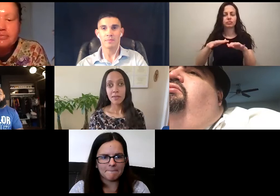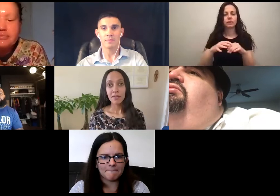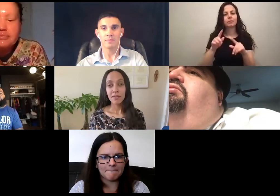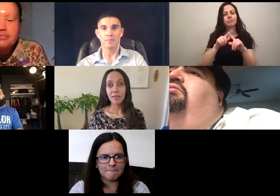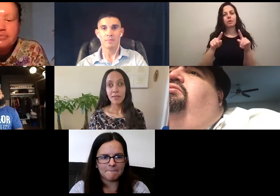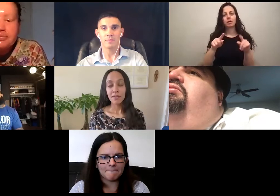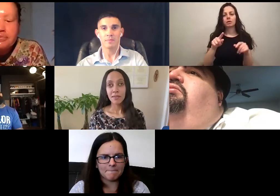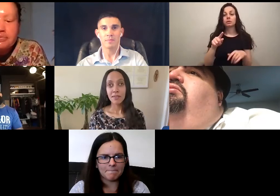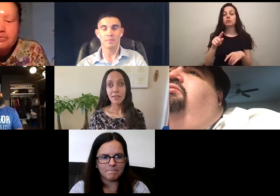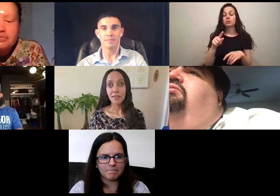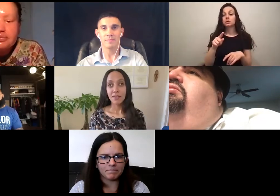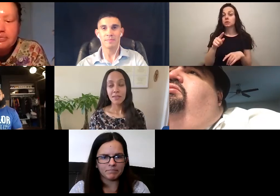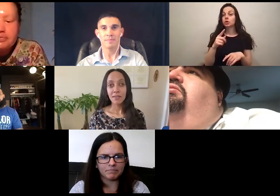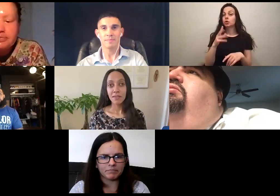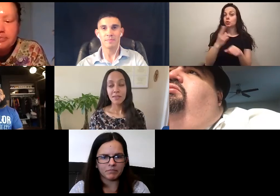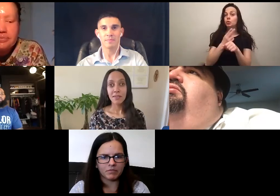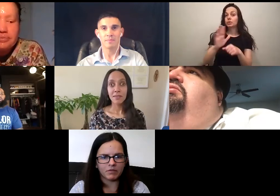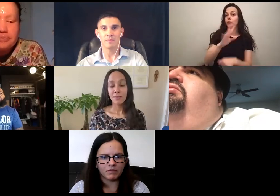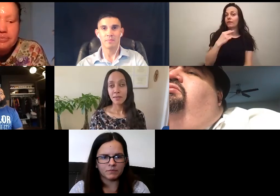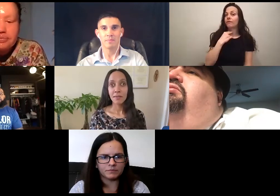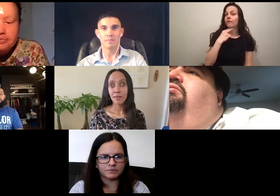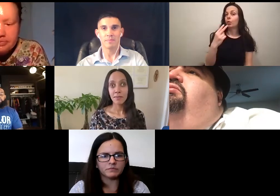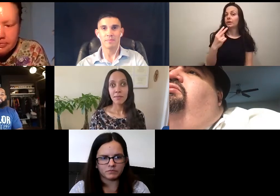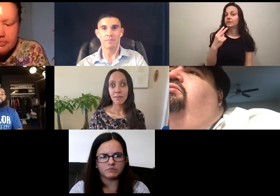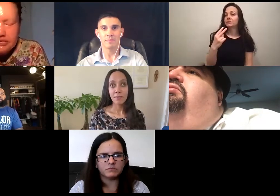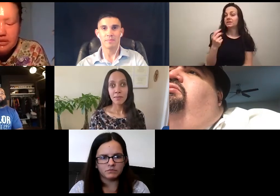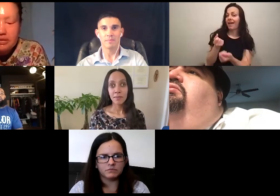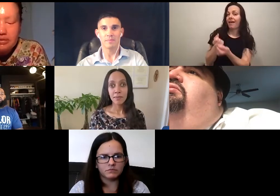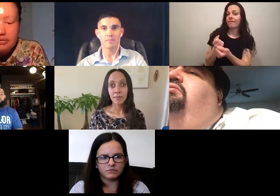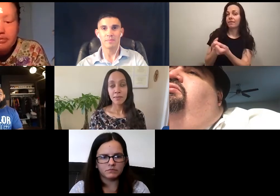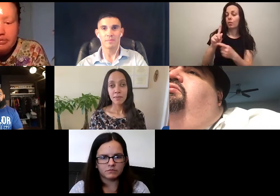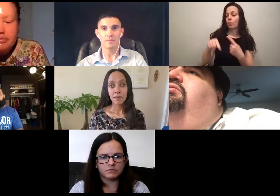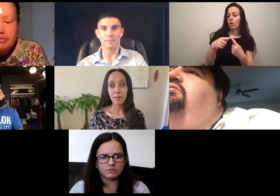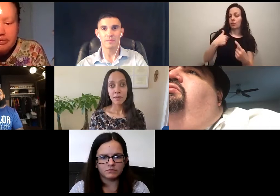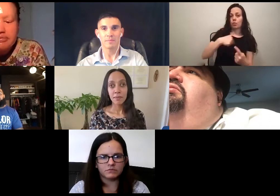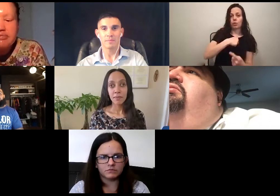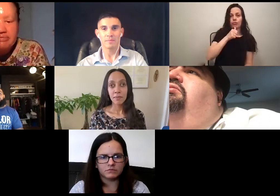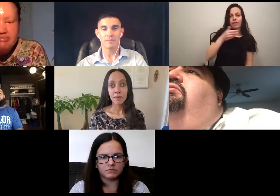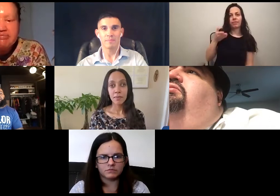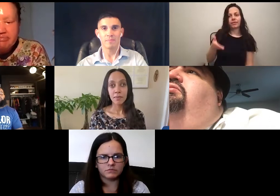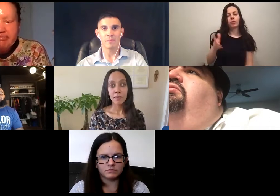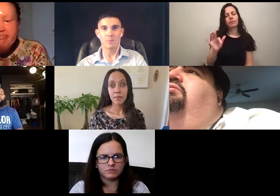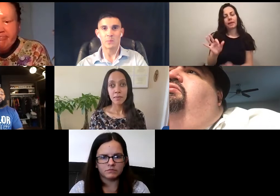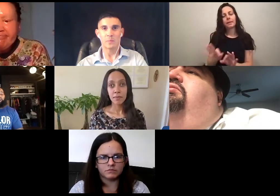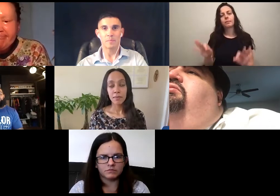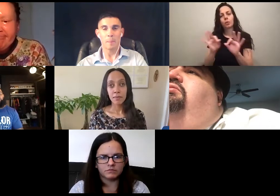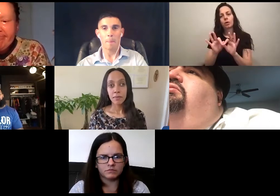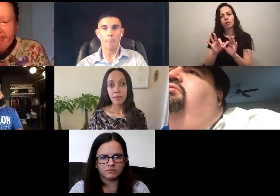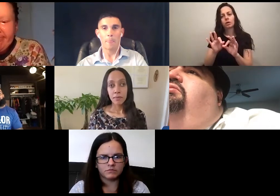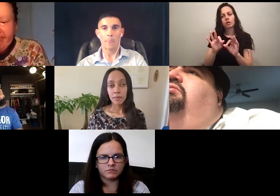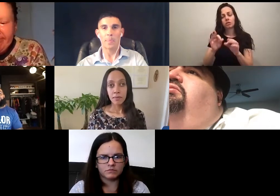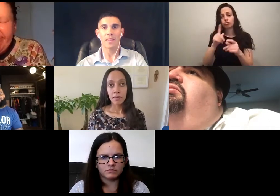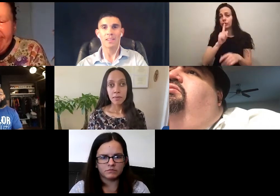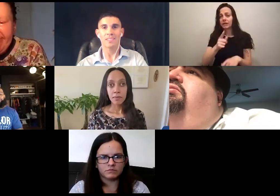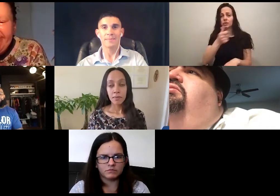voice when we aren't around is a start, and educating yourself. There's a lot of, I feel like all of us on